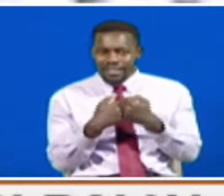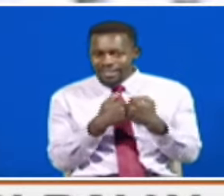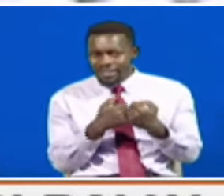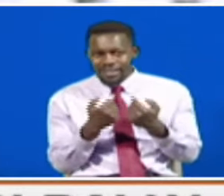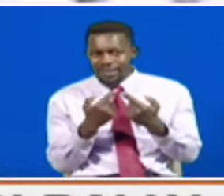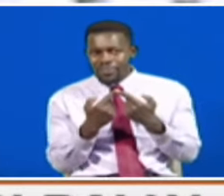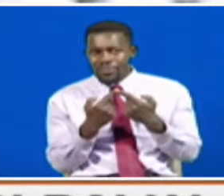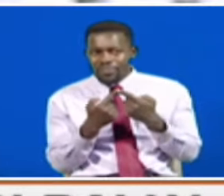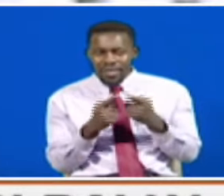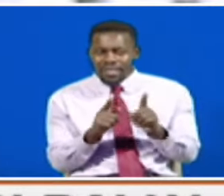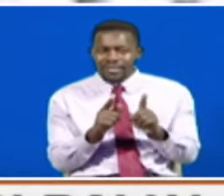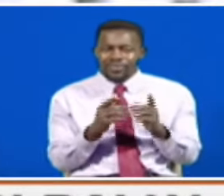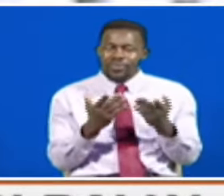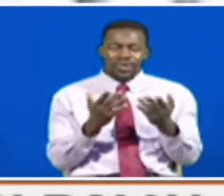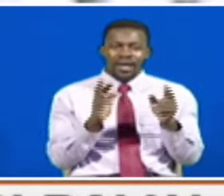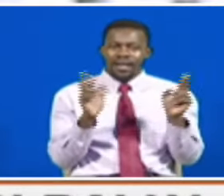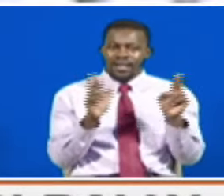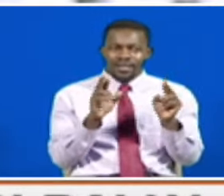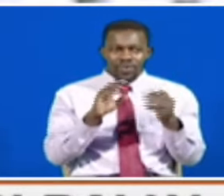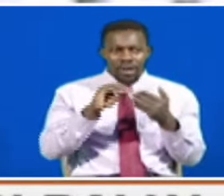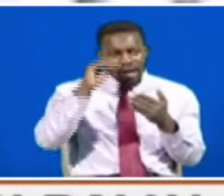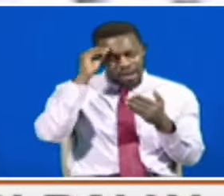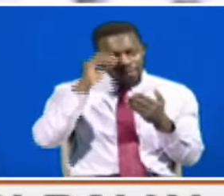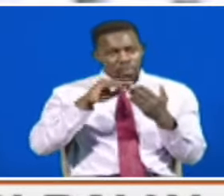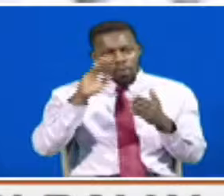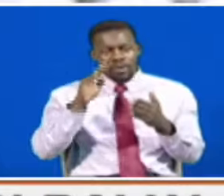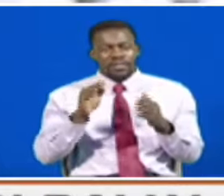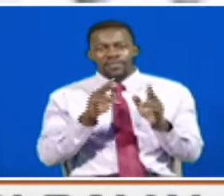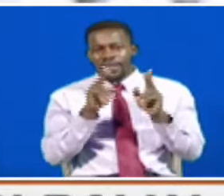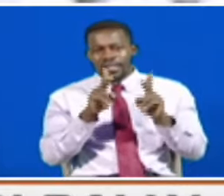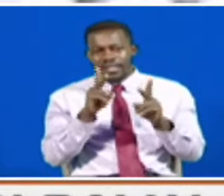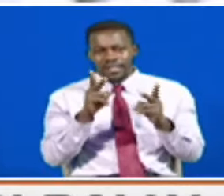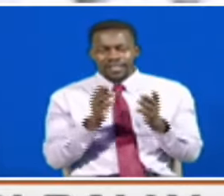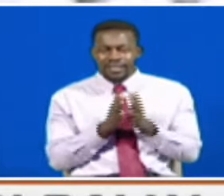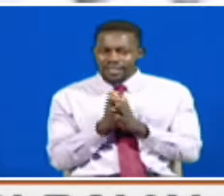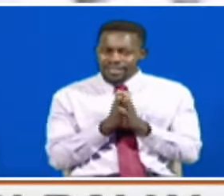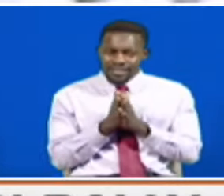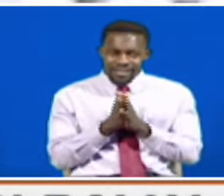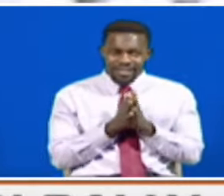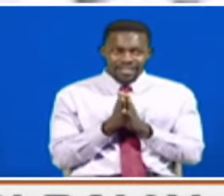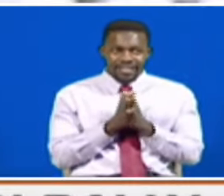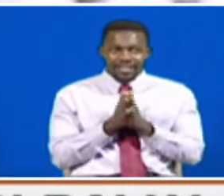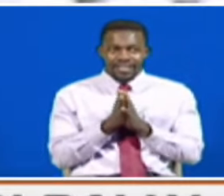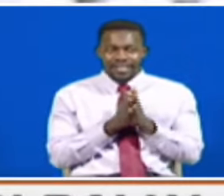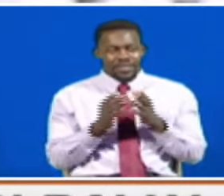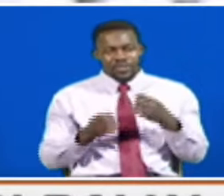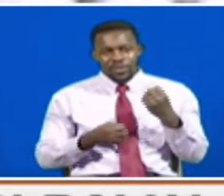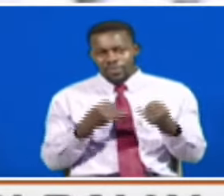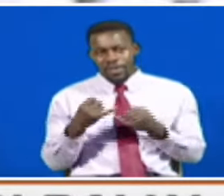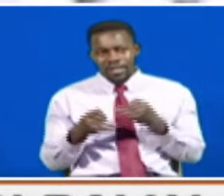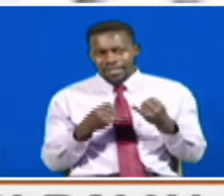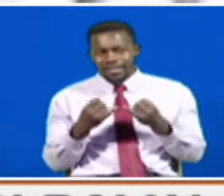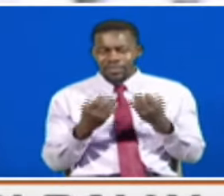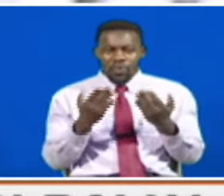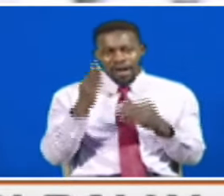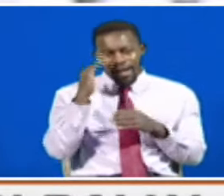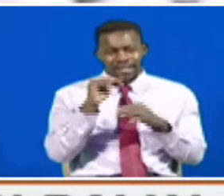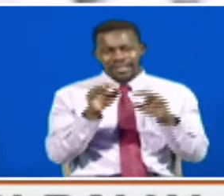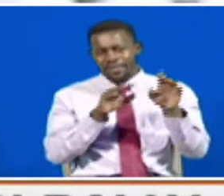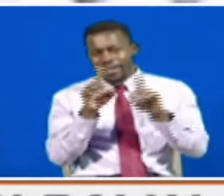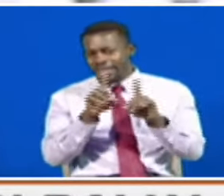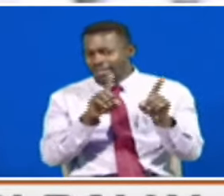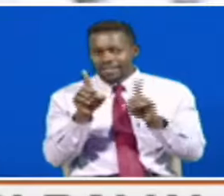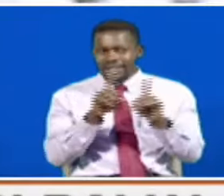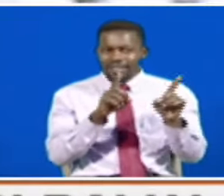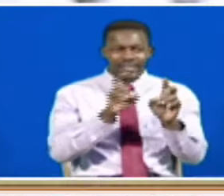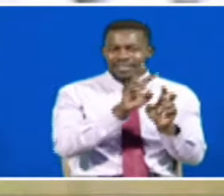seen in the previous years. But it's always exciting to be here, and it's some kind of adventure and much different than